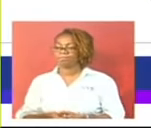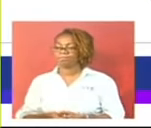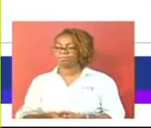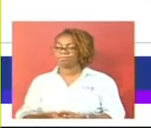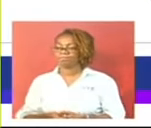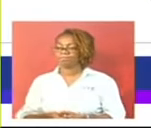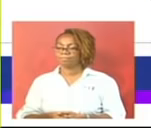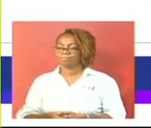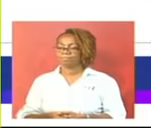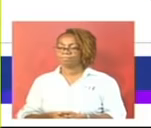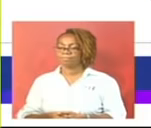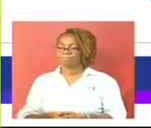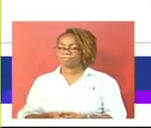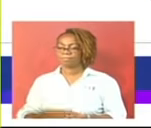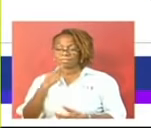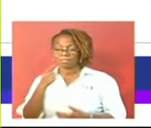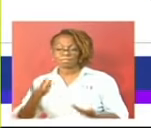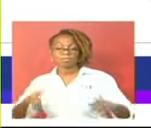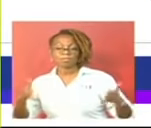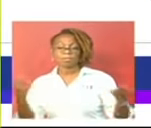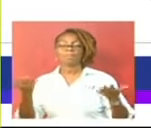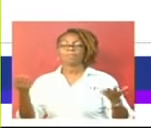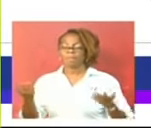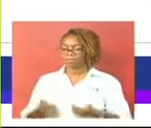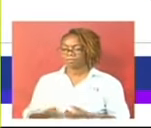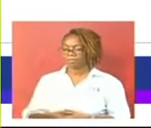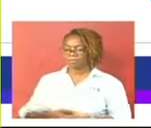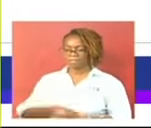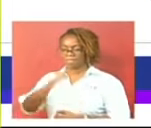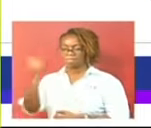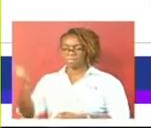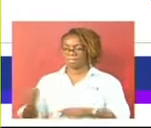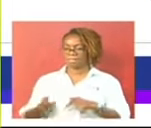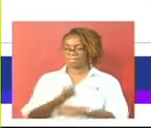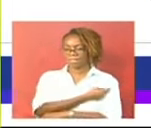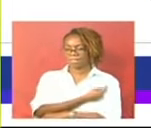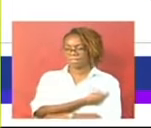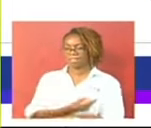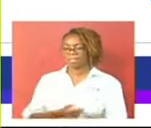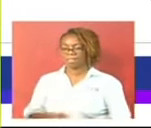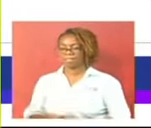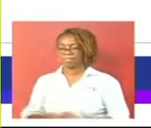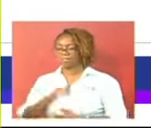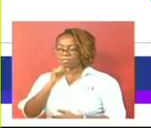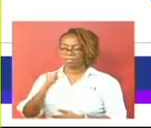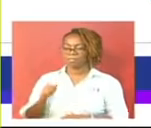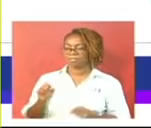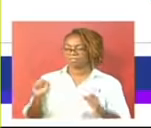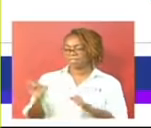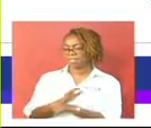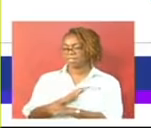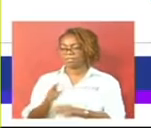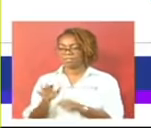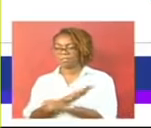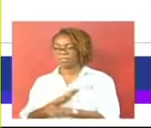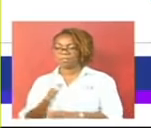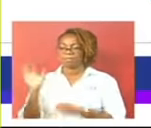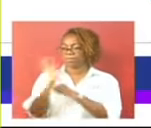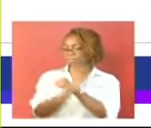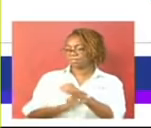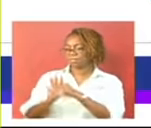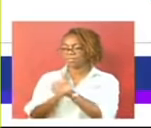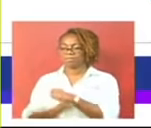times that any vaccine, not just Sinopharm, does not give 100% protection against the virus. And